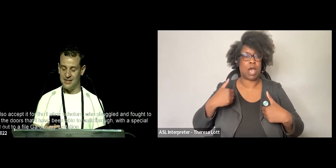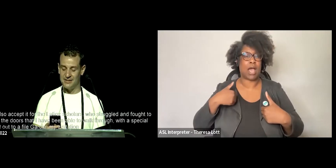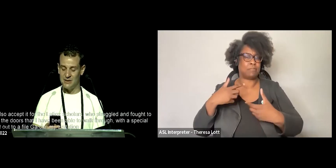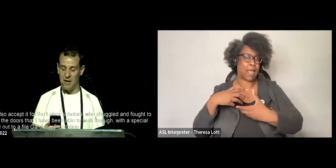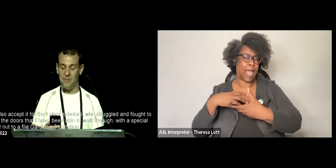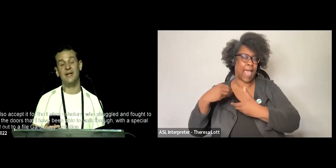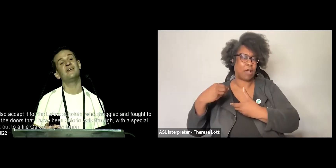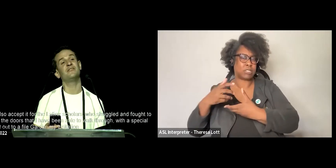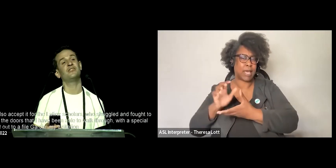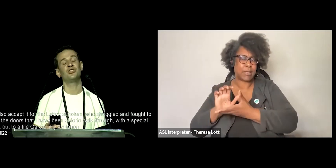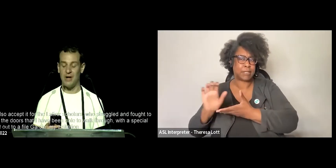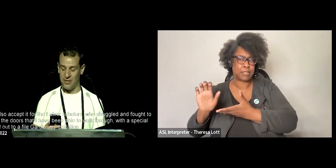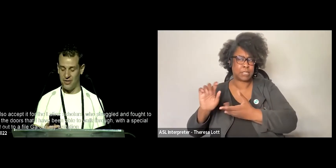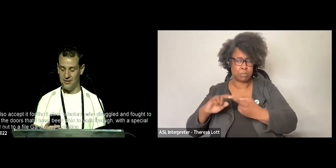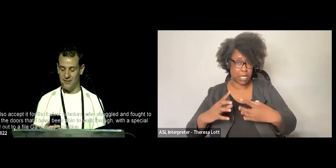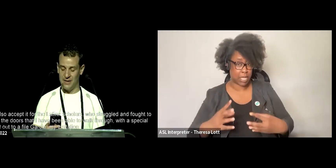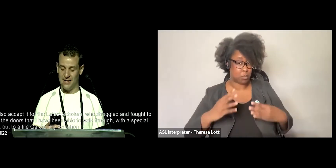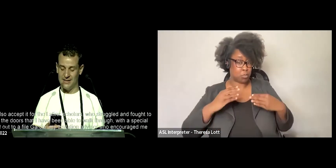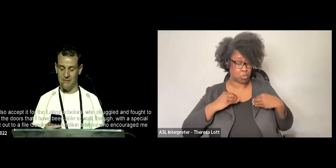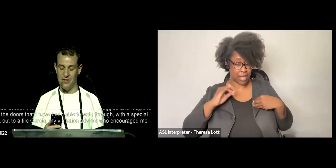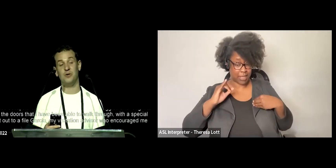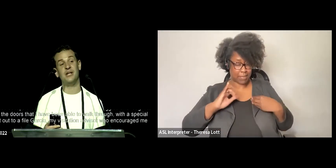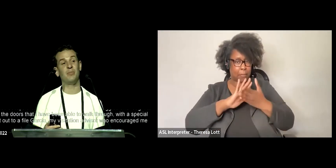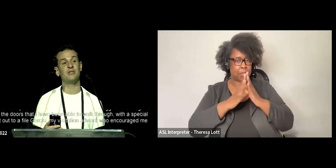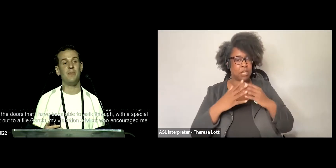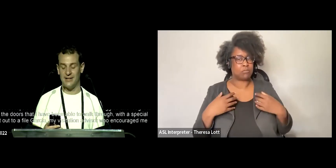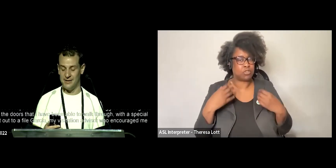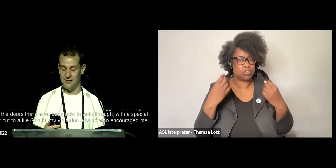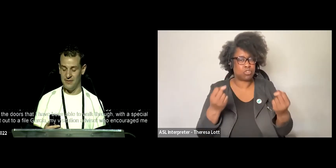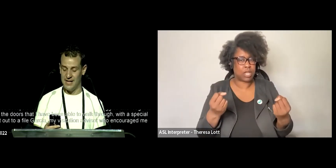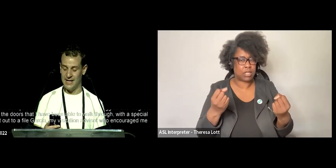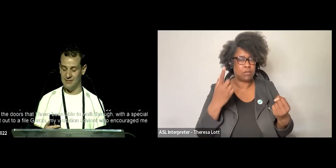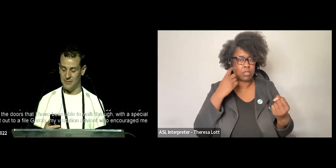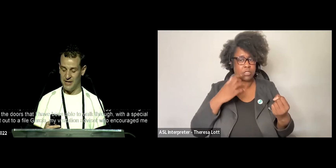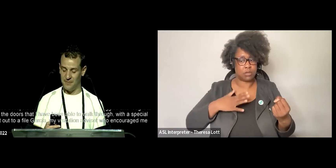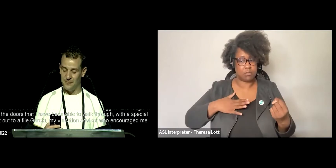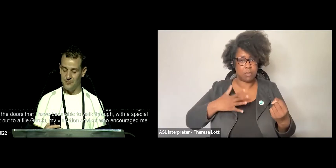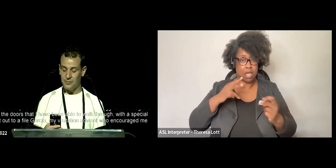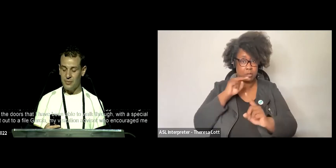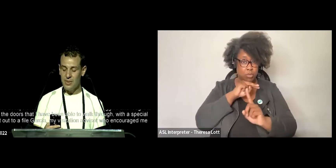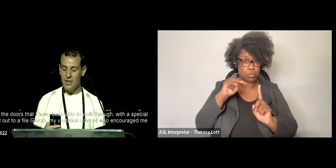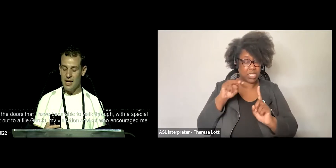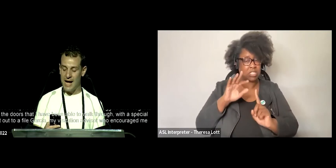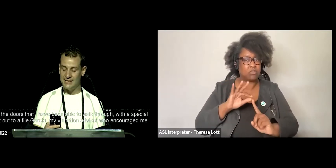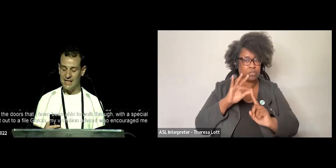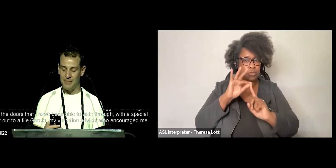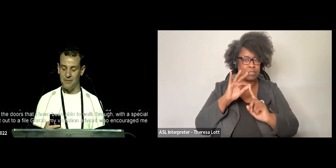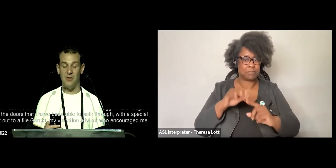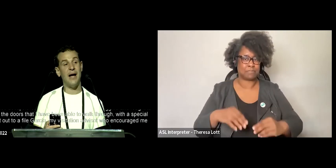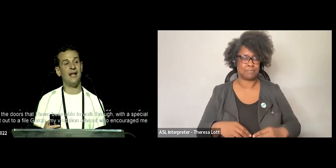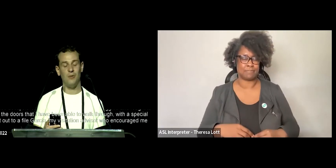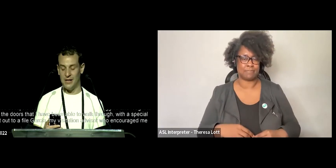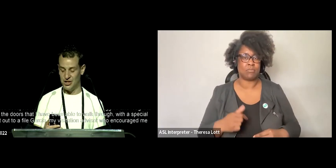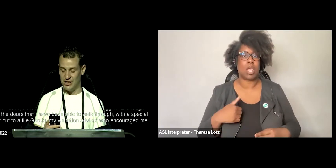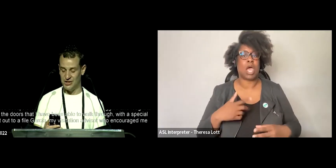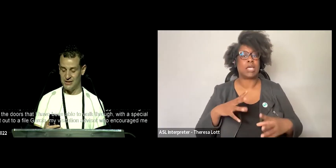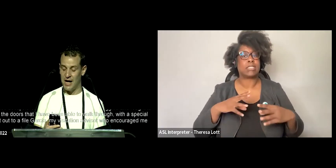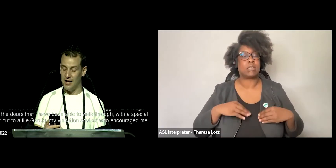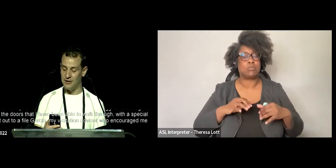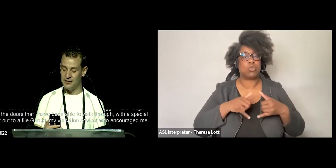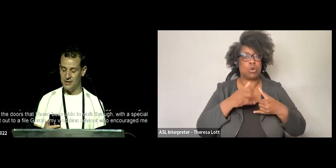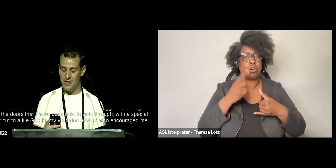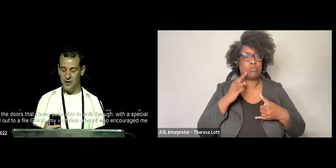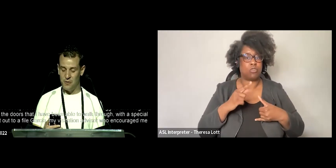and see this as my biggest strength because of the unique perspective it gives me. I accept it for the bilingual